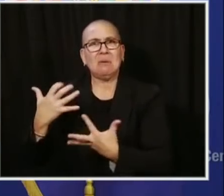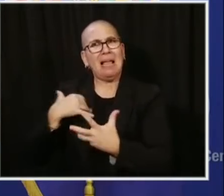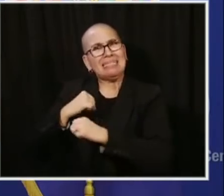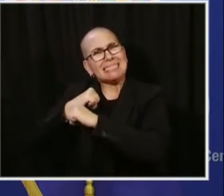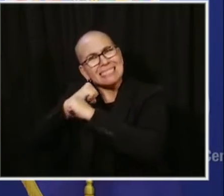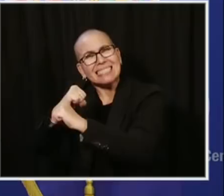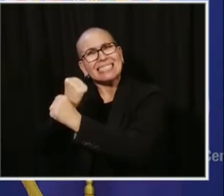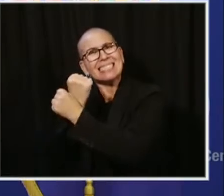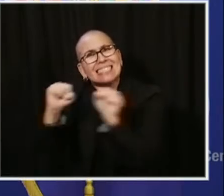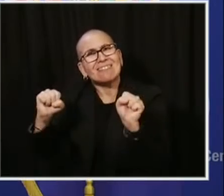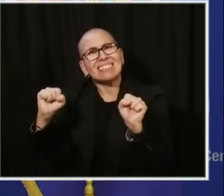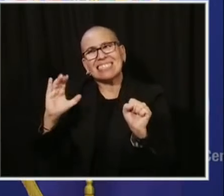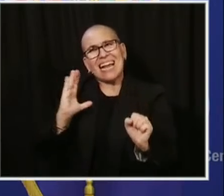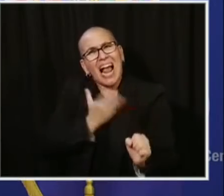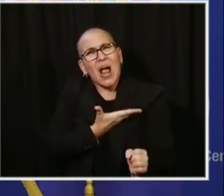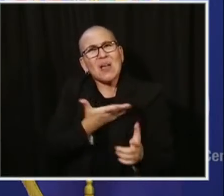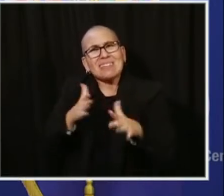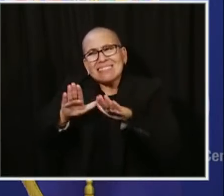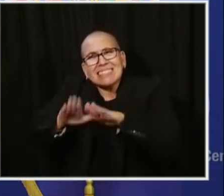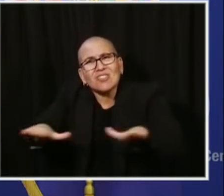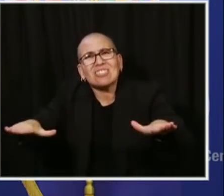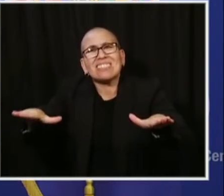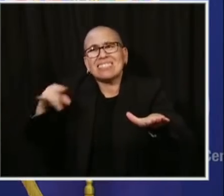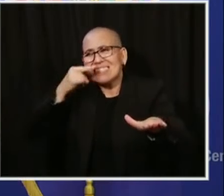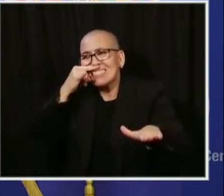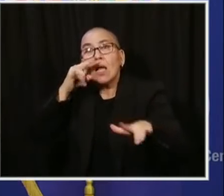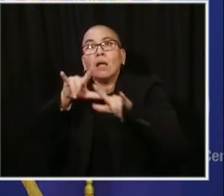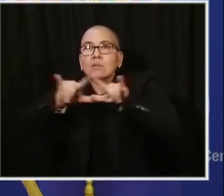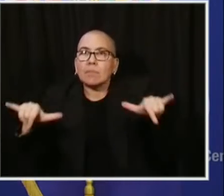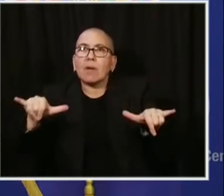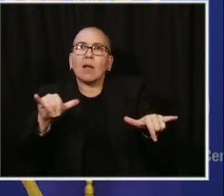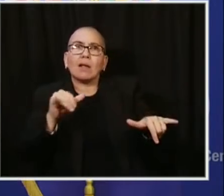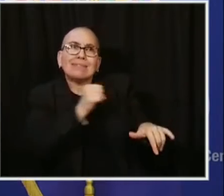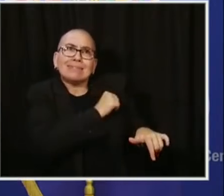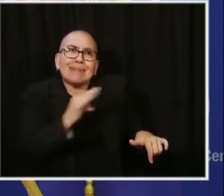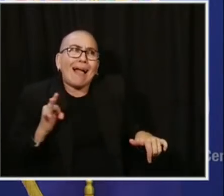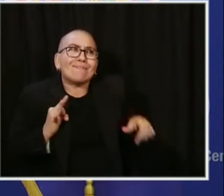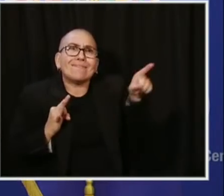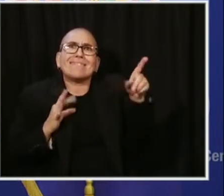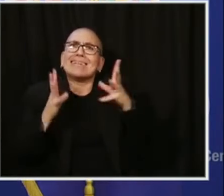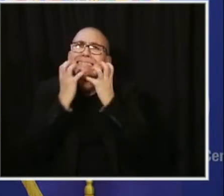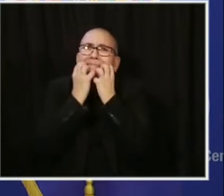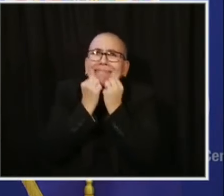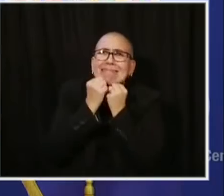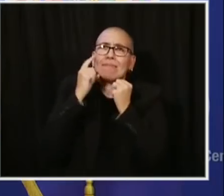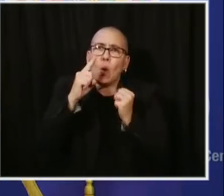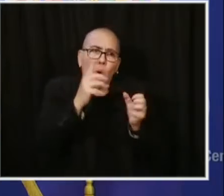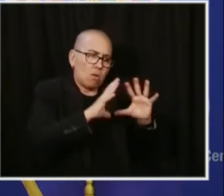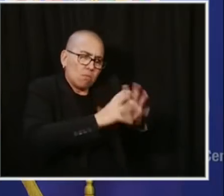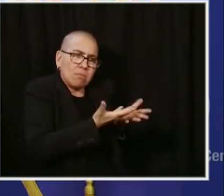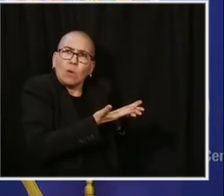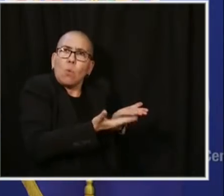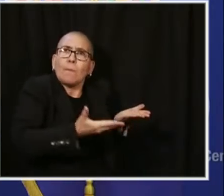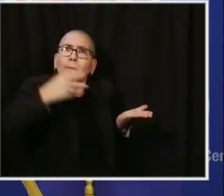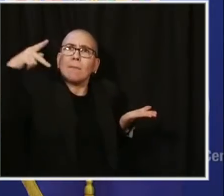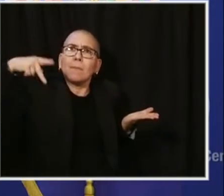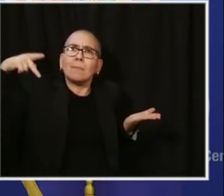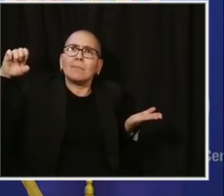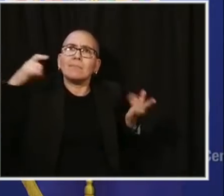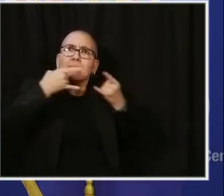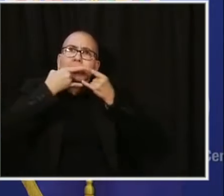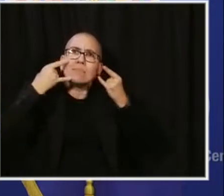of our patients and our staff, and second, preserving our capacity to care for all of the patients who require our services